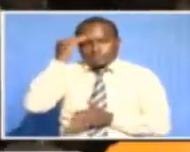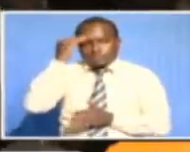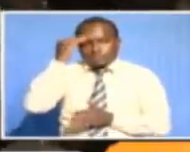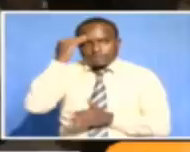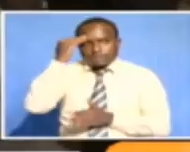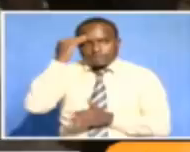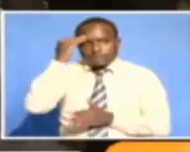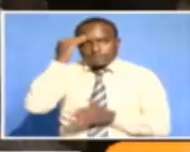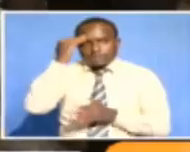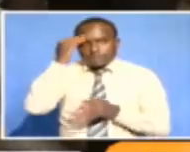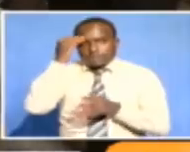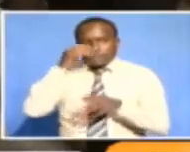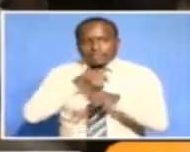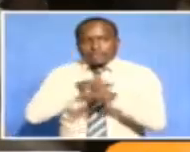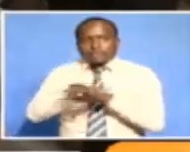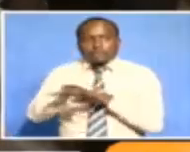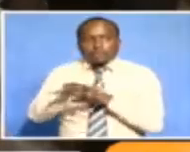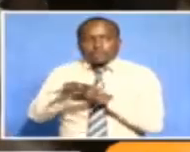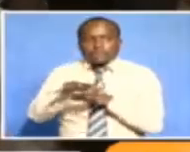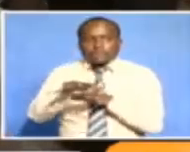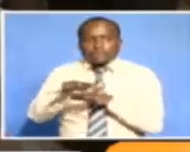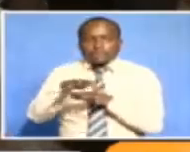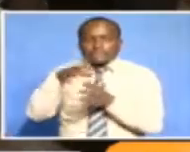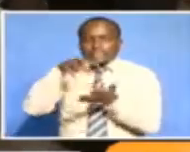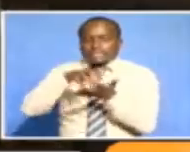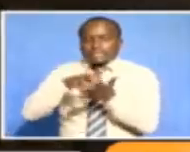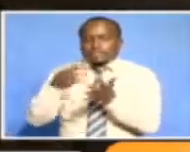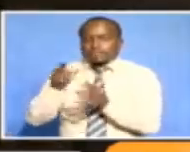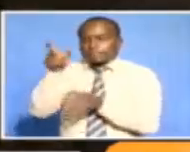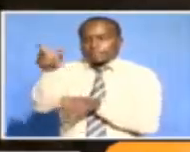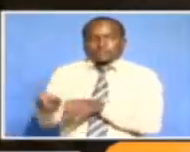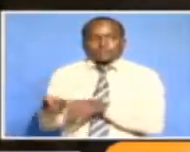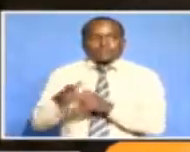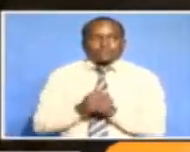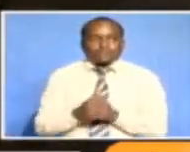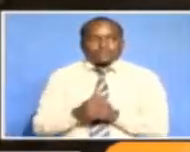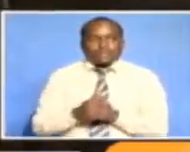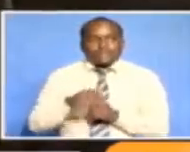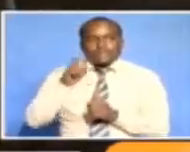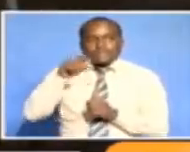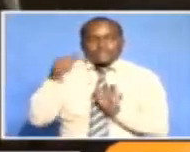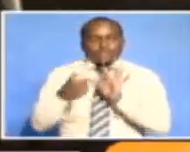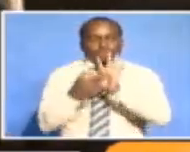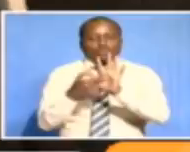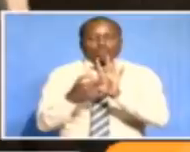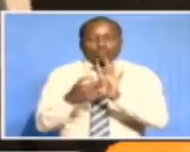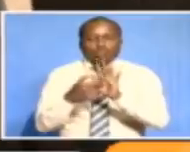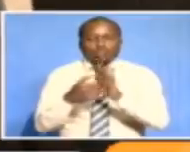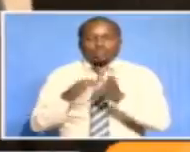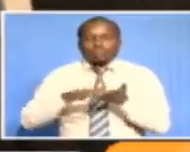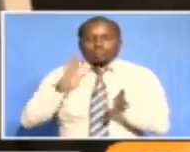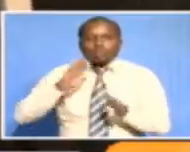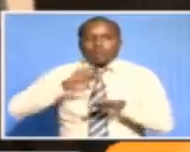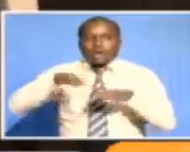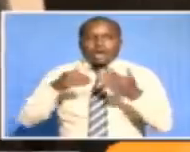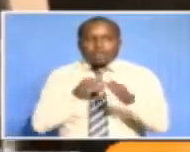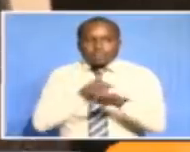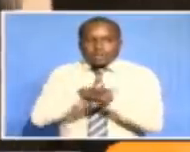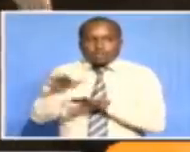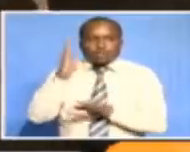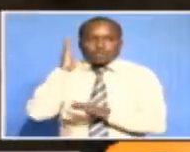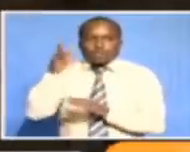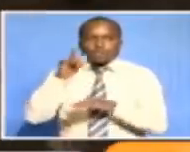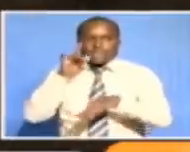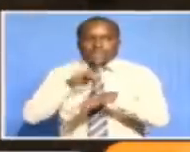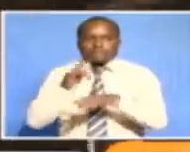the influence and stature of the accused before court. They need to show your father how his influence then is going to affect this